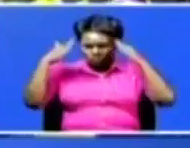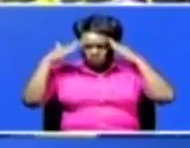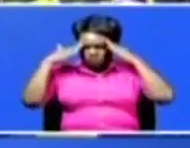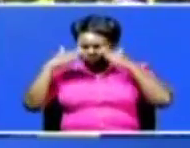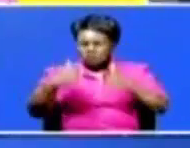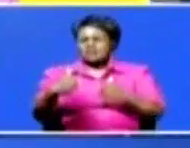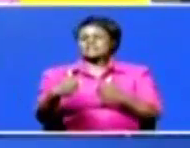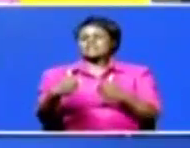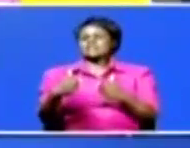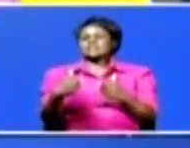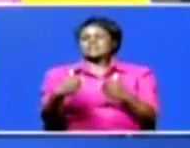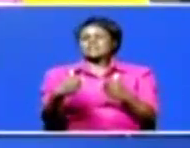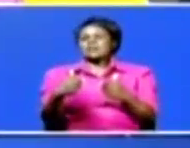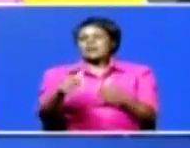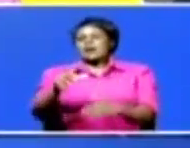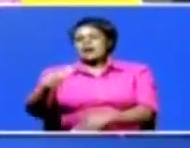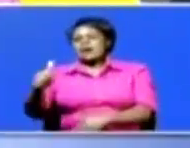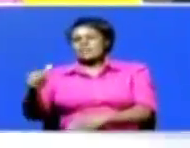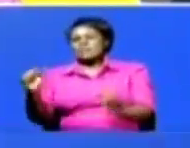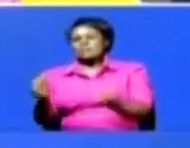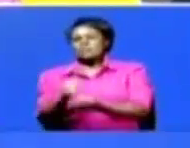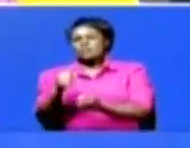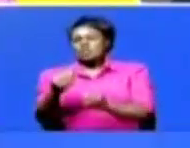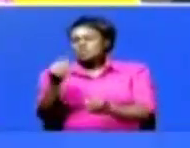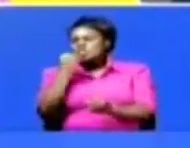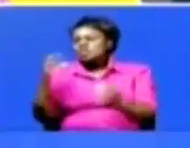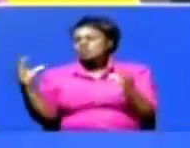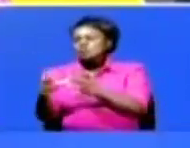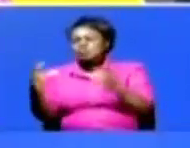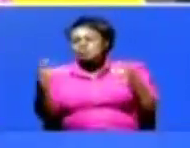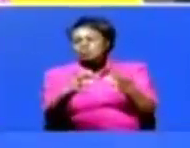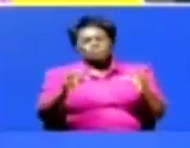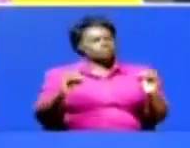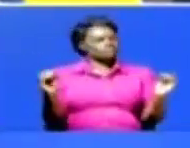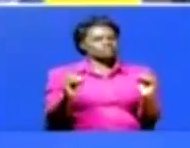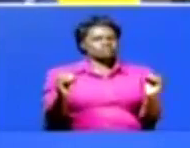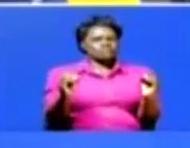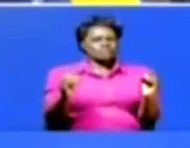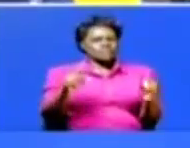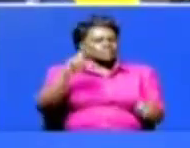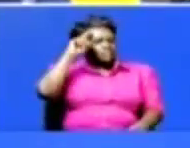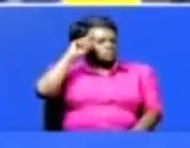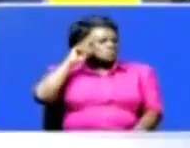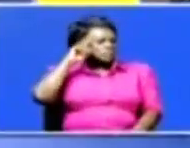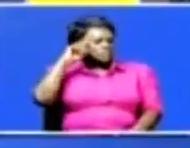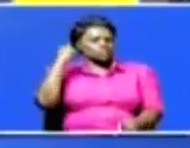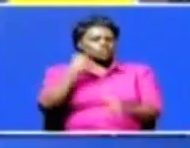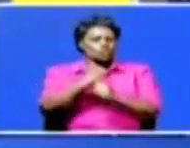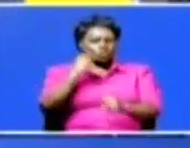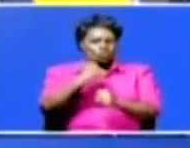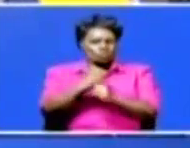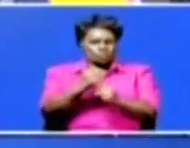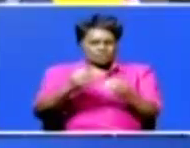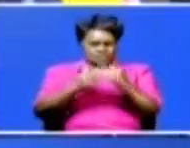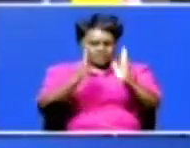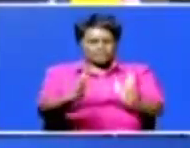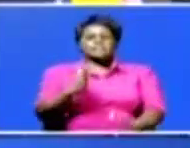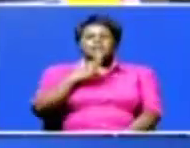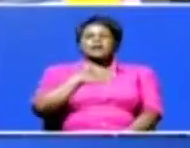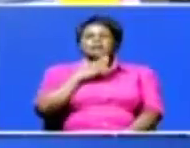keenly watching. Wenzetu hatutakula vyama vyetu. Tutakula jasho ya viongozi